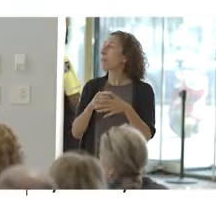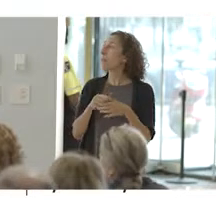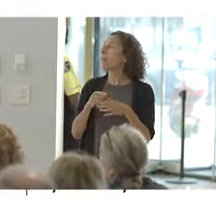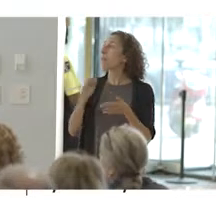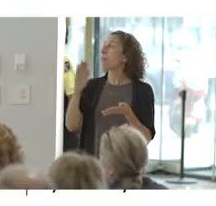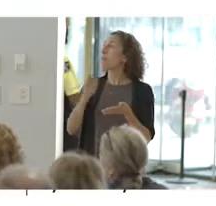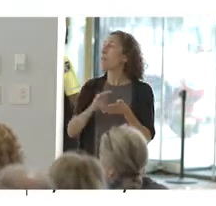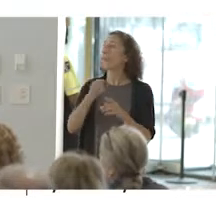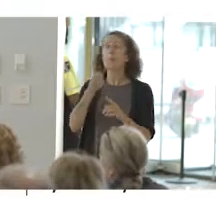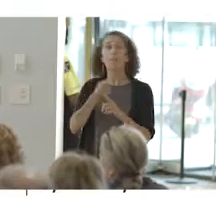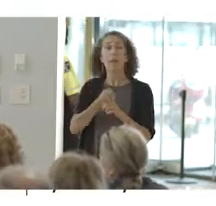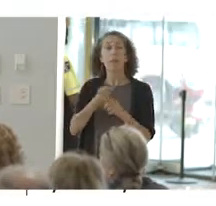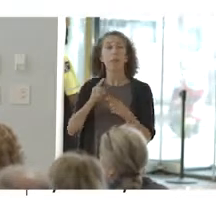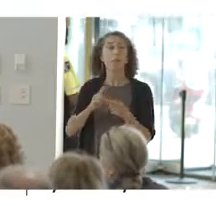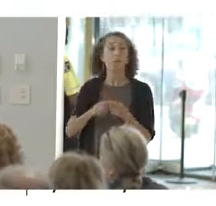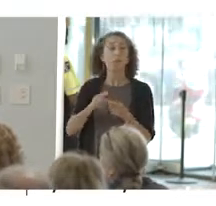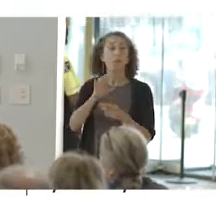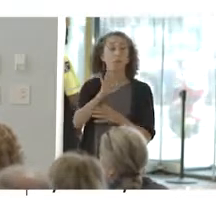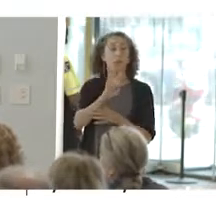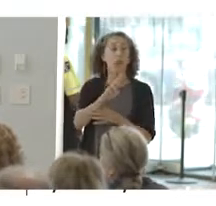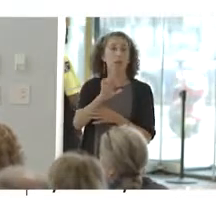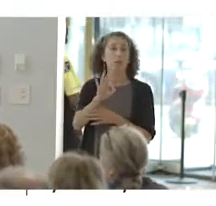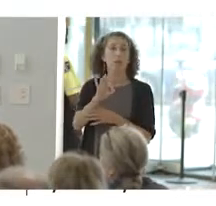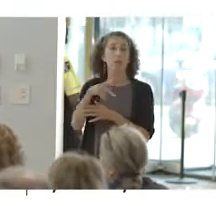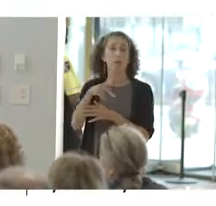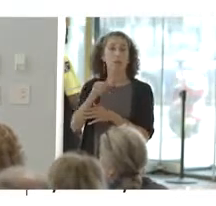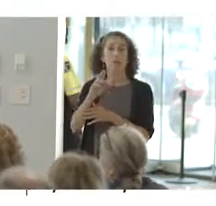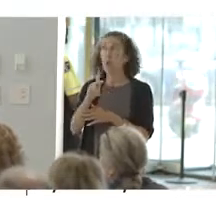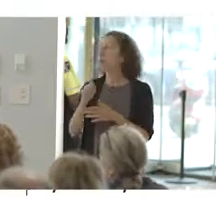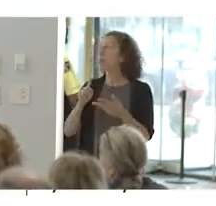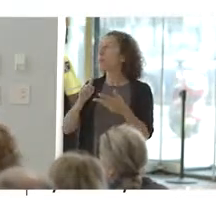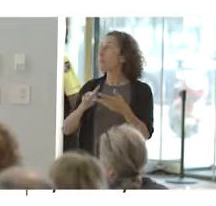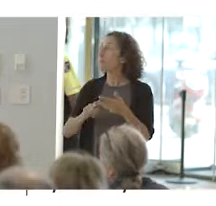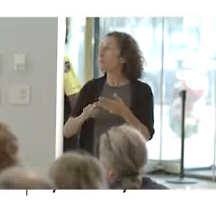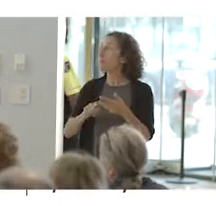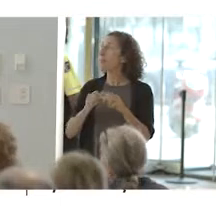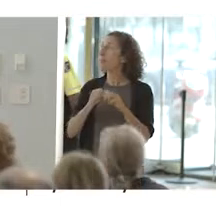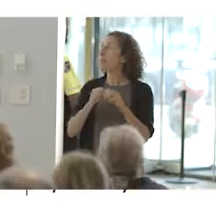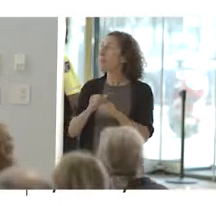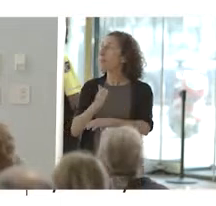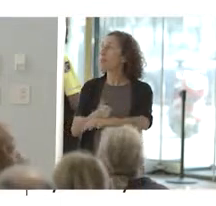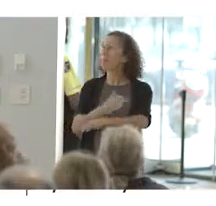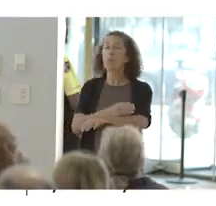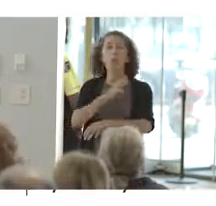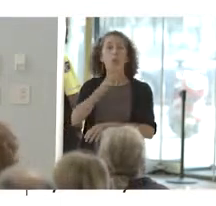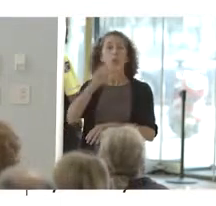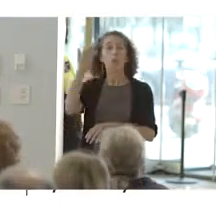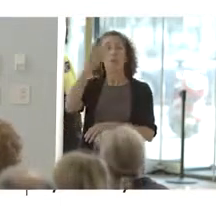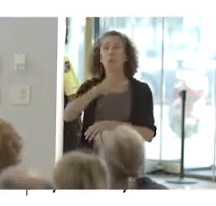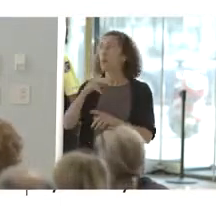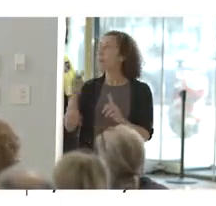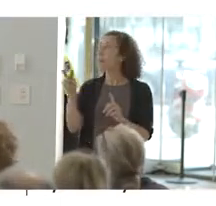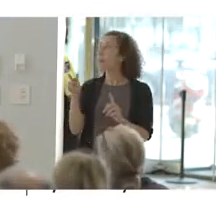importance, maintaining and improving waterfront views, preserving public art within South Cove, and potentially adding